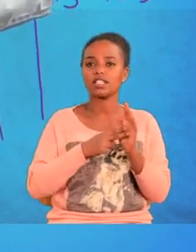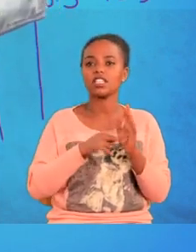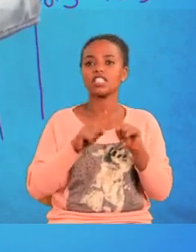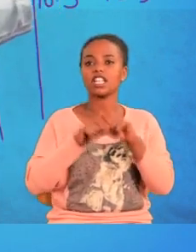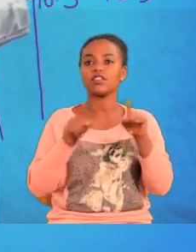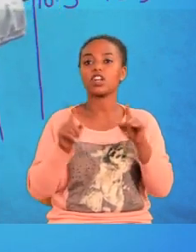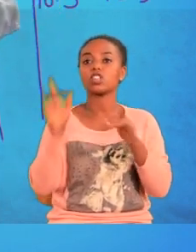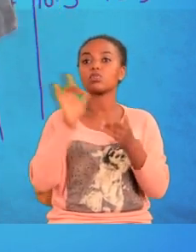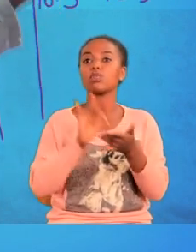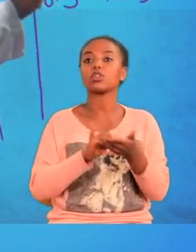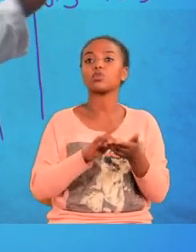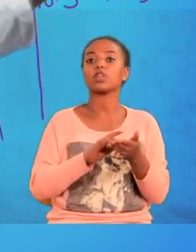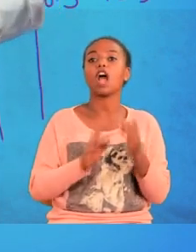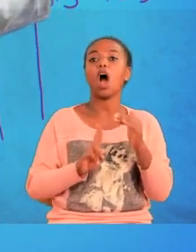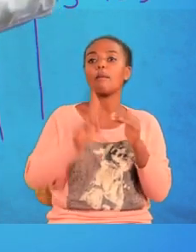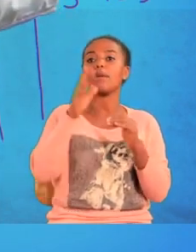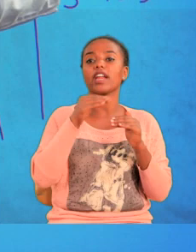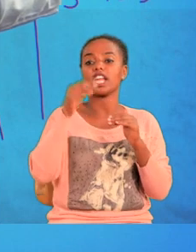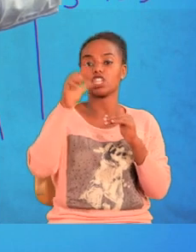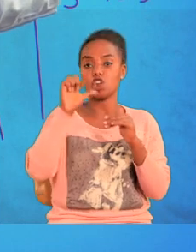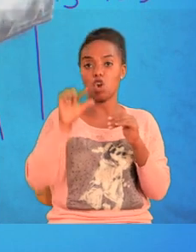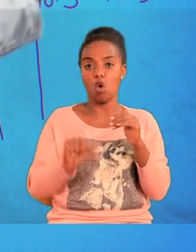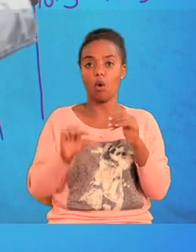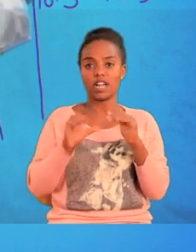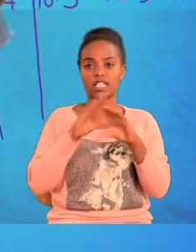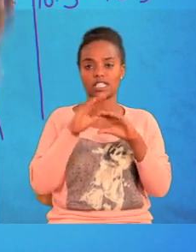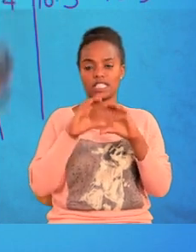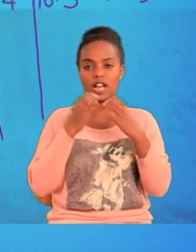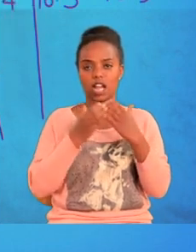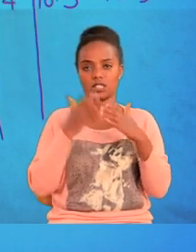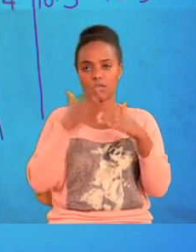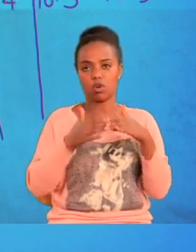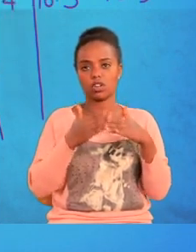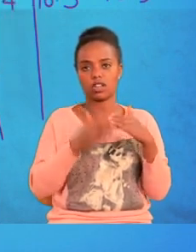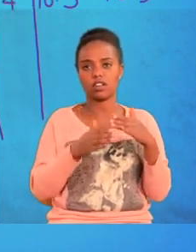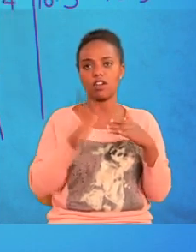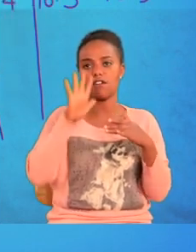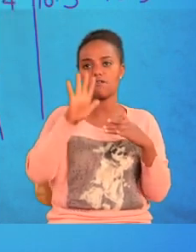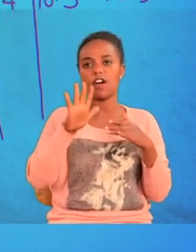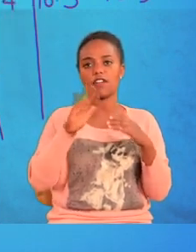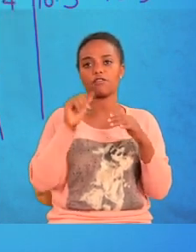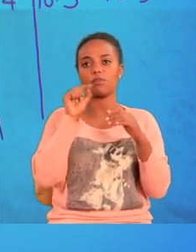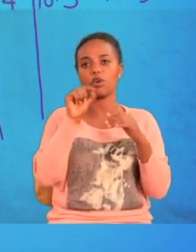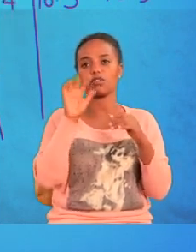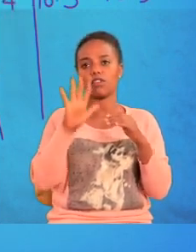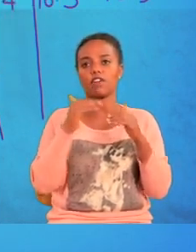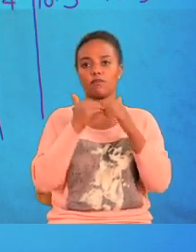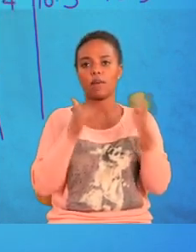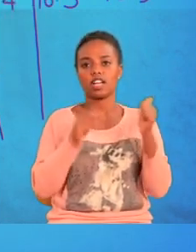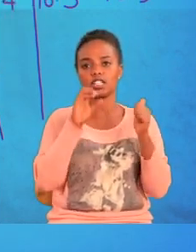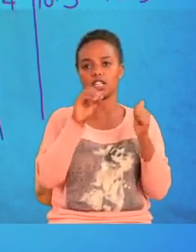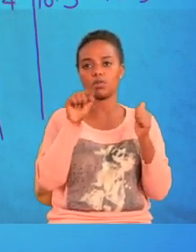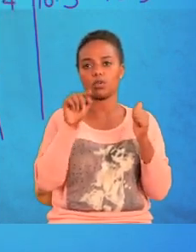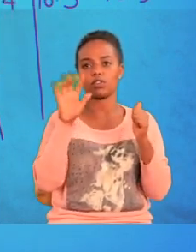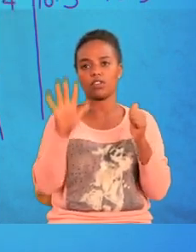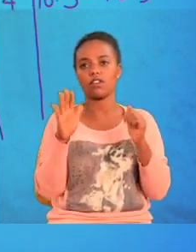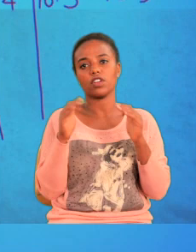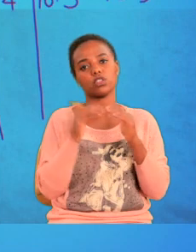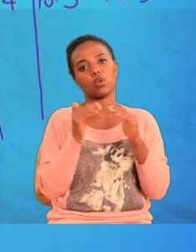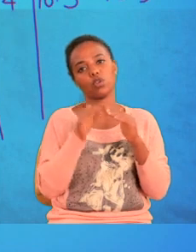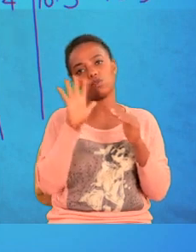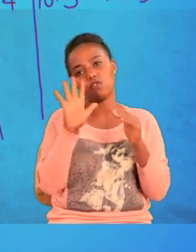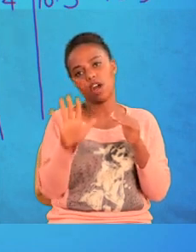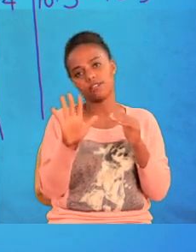class boundary and lower class boundary. 5.5 minus 0.5, it gives you 5. So we have found this